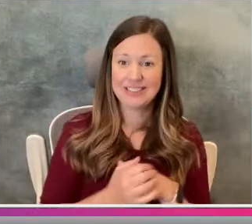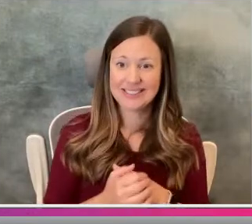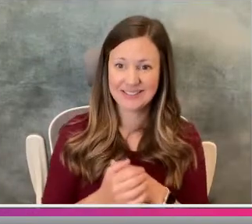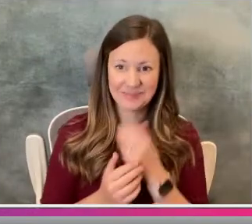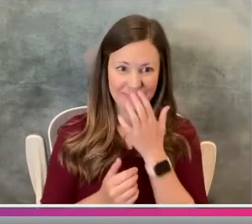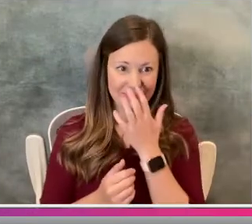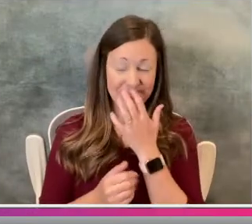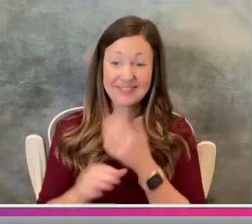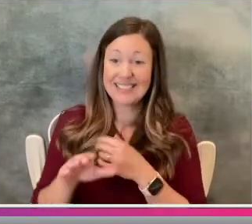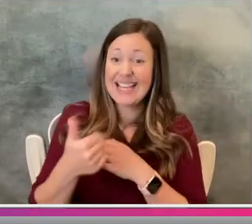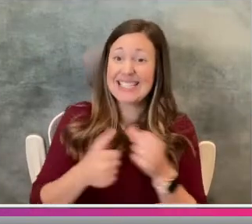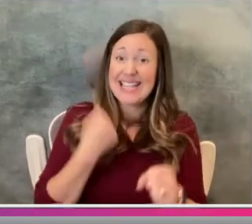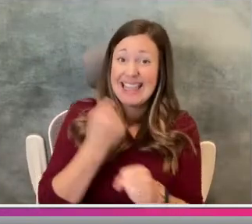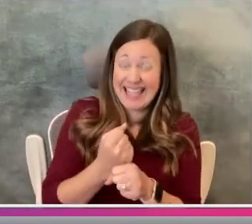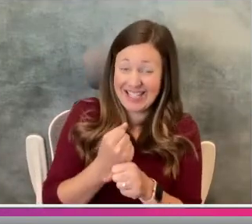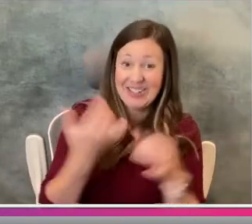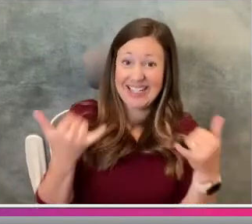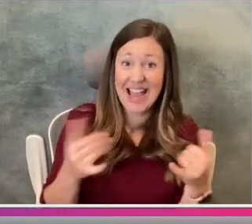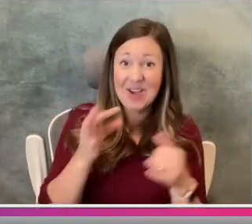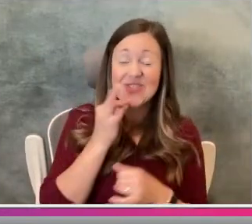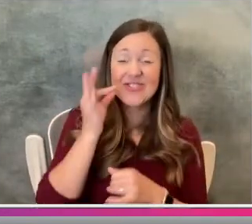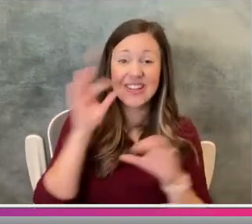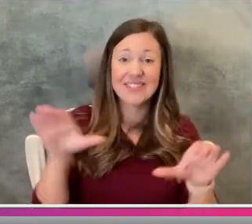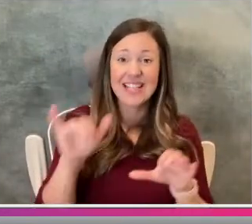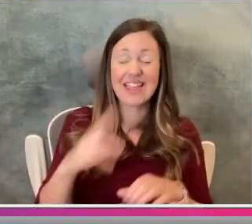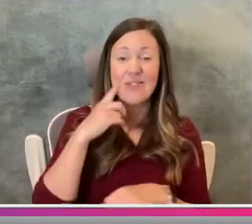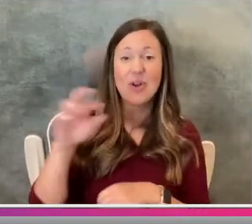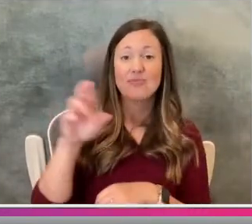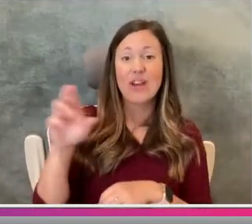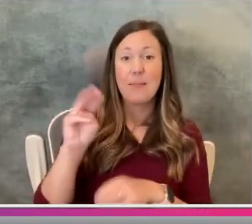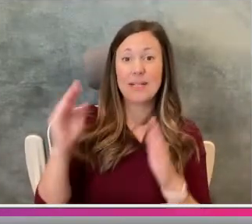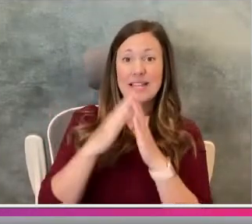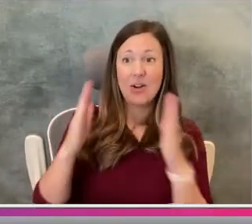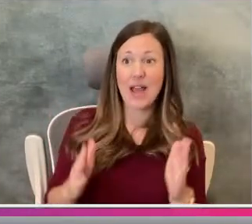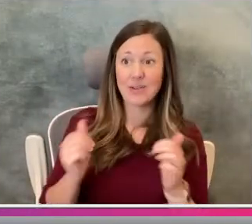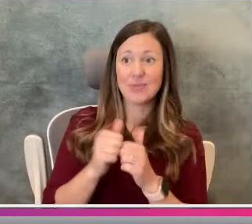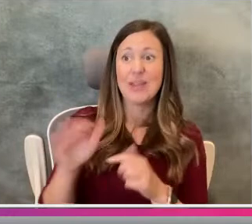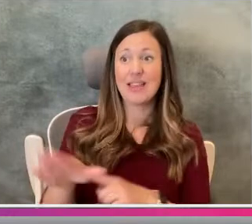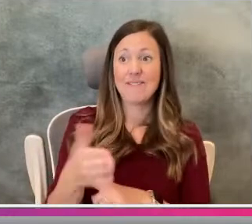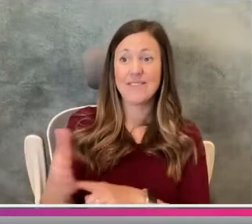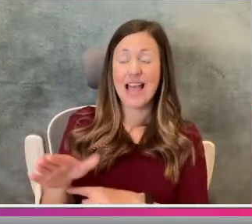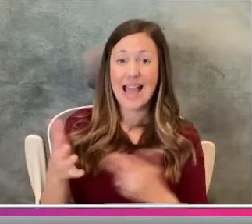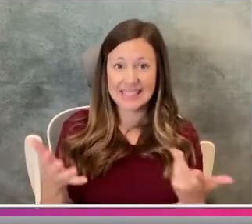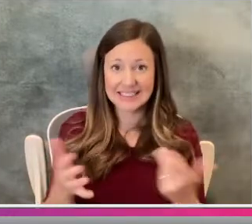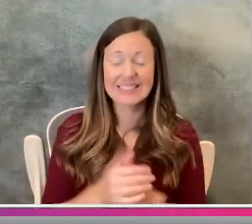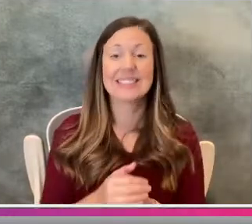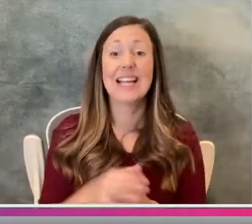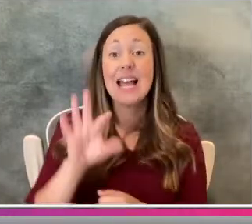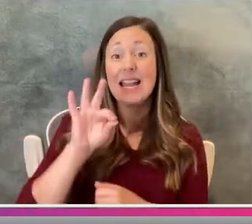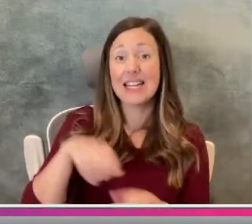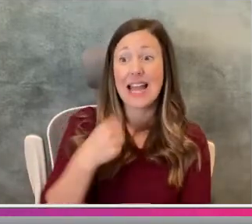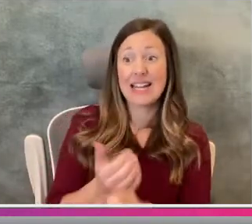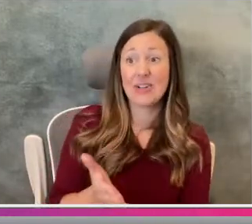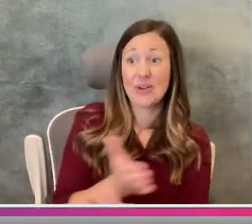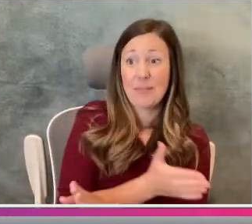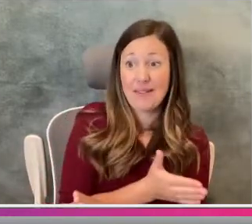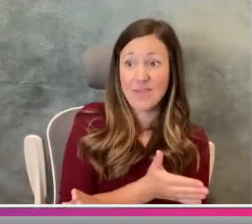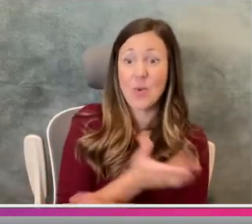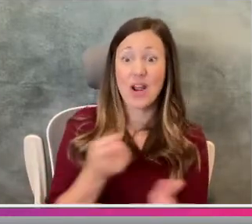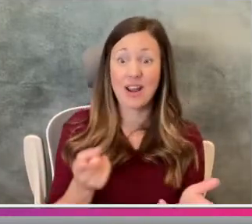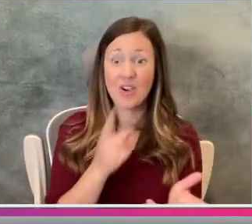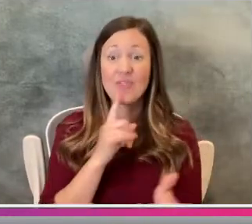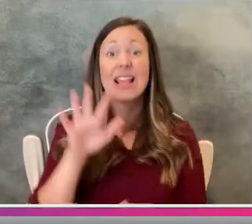the Chiefs have done this for the Ronald McDonald House with the commemorative flags. And in the 9 years before this, they raised $4.5 million, which